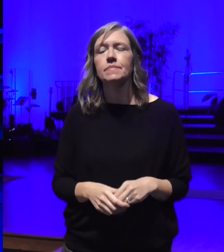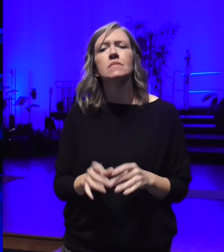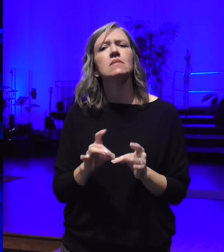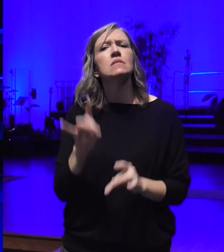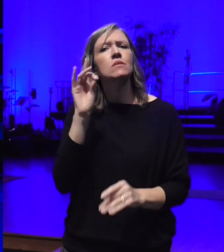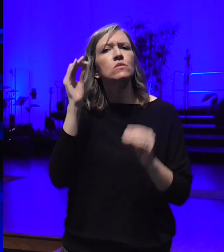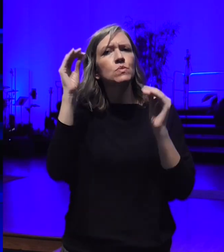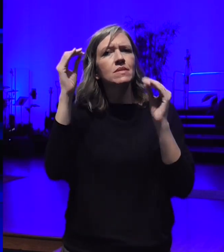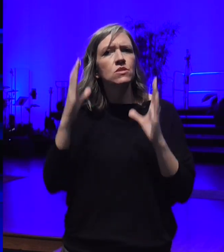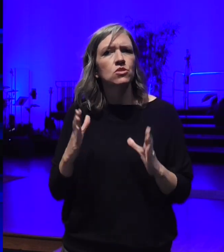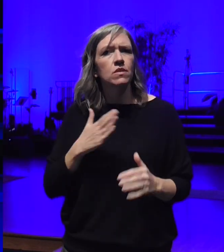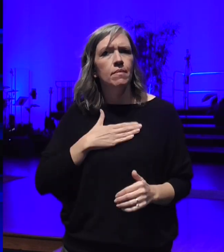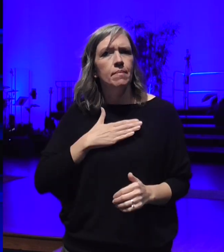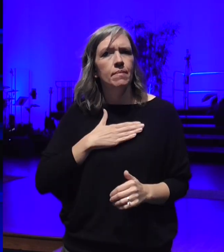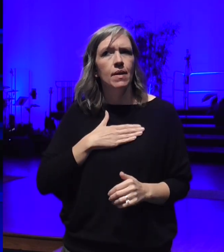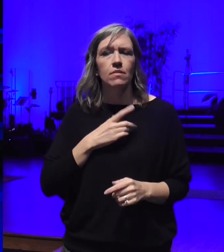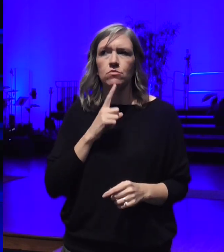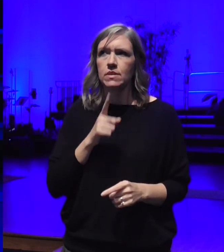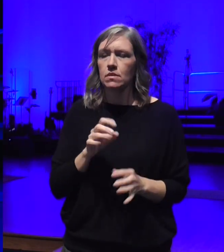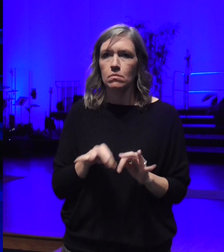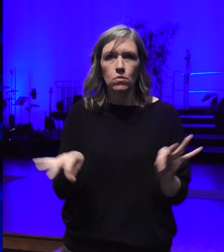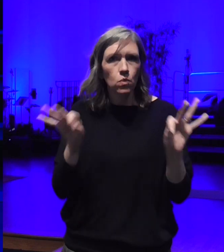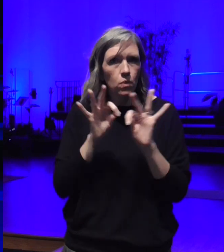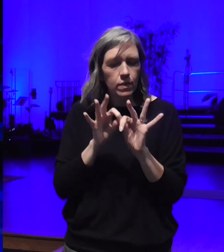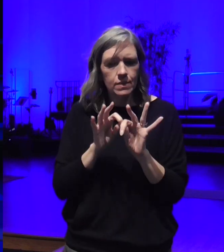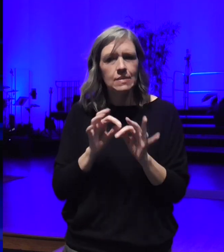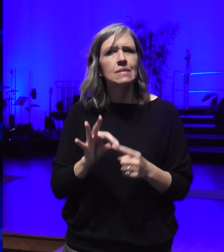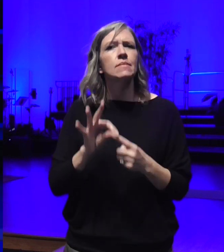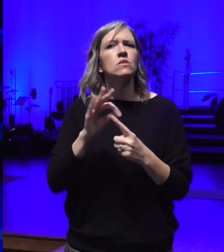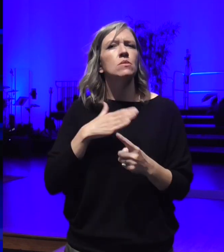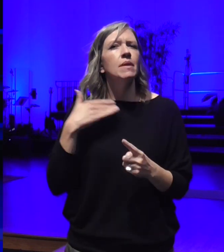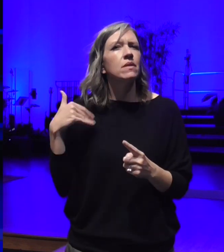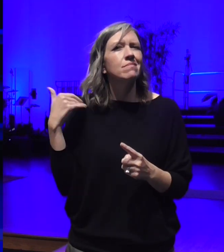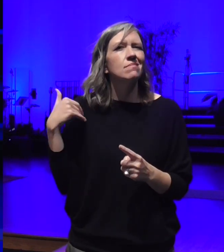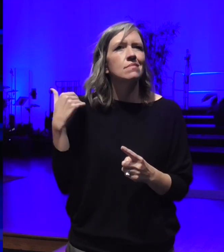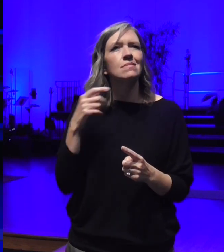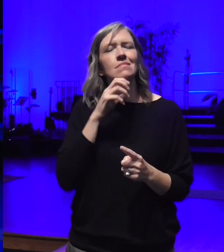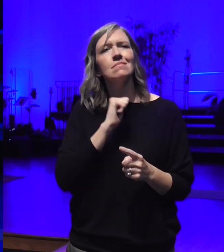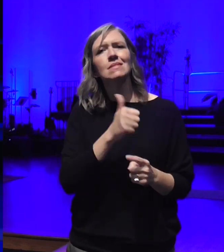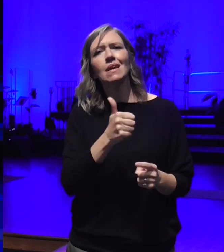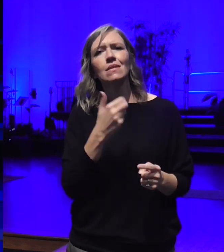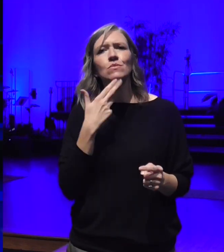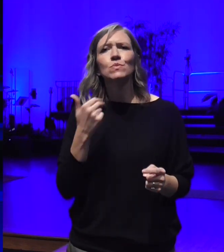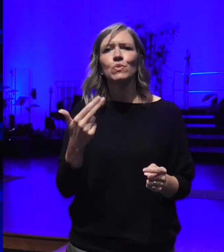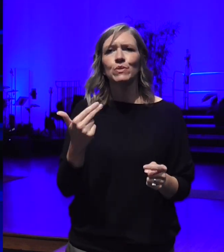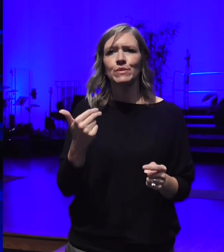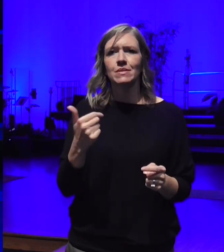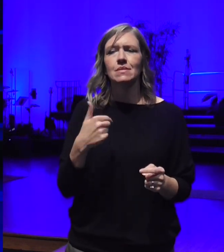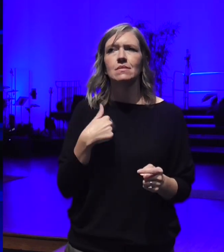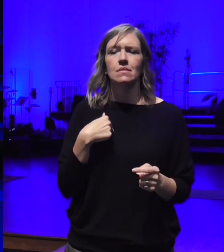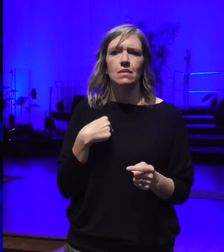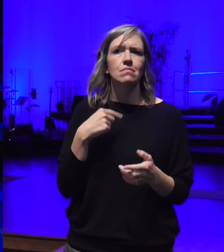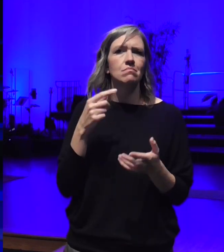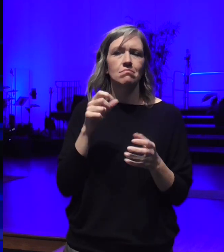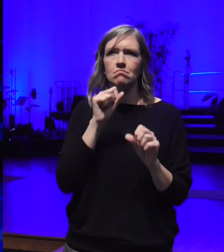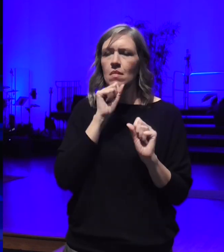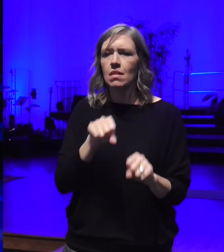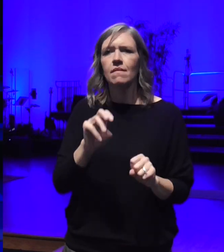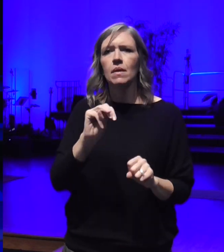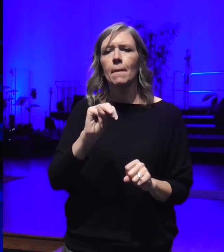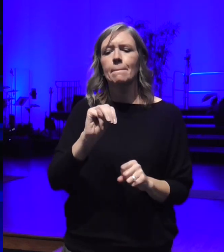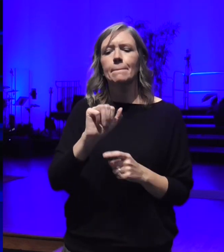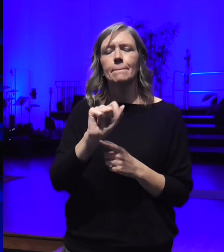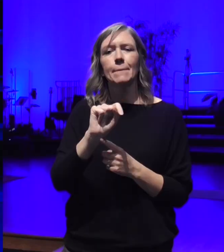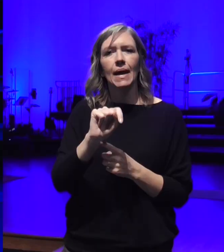teacher of mine, especially in my early years, 10 to 13 years old, was Matt Groening, who would go